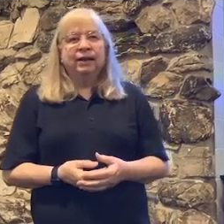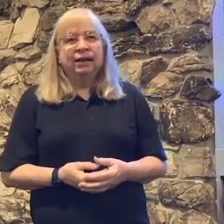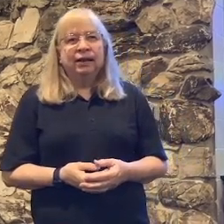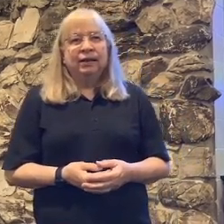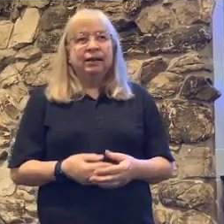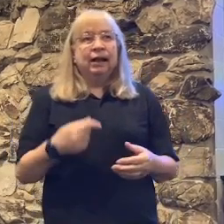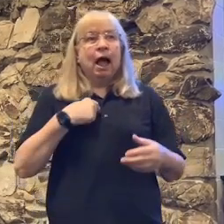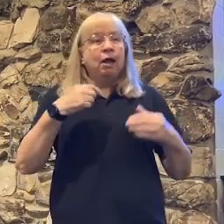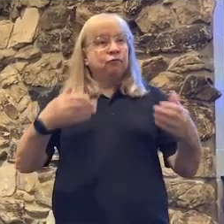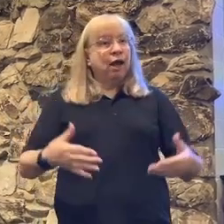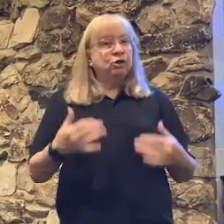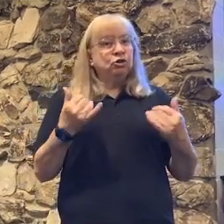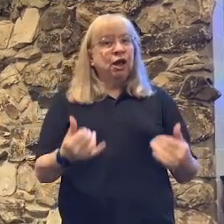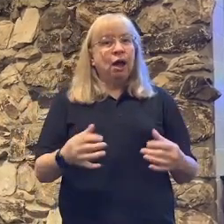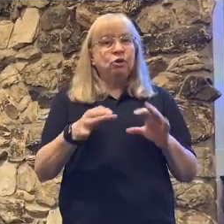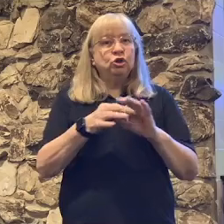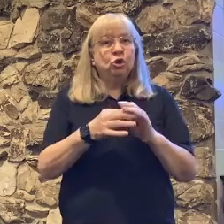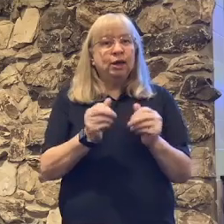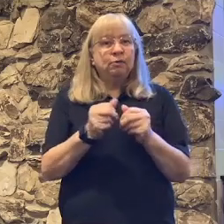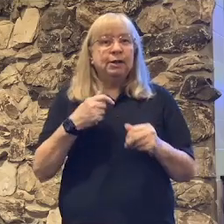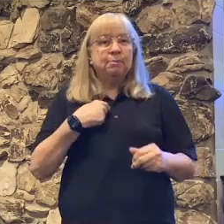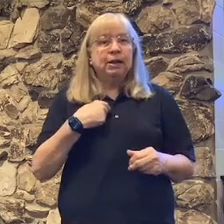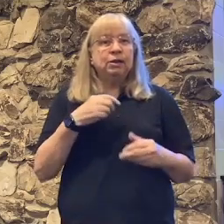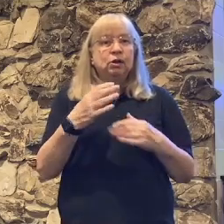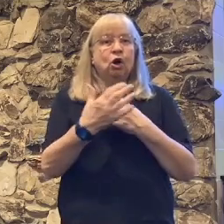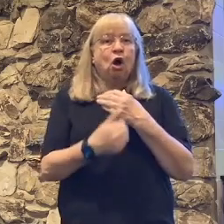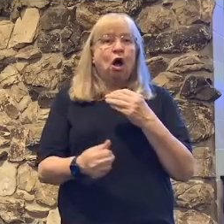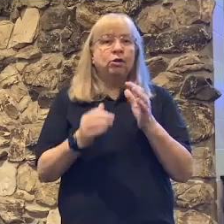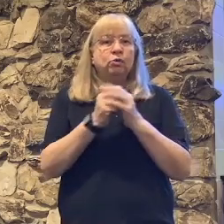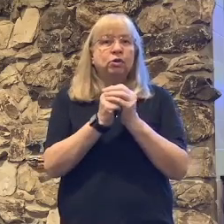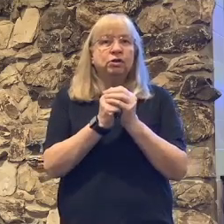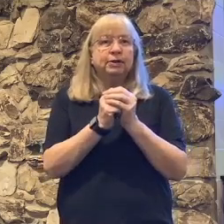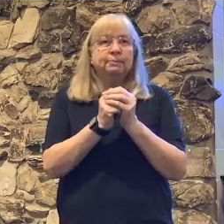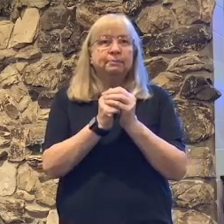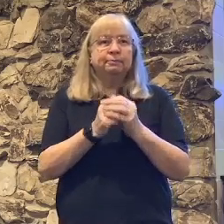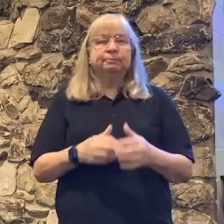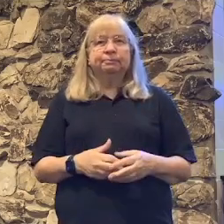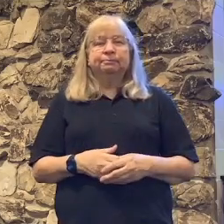I invite you now to join with me in our call to worship.